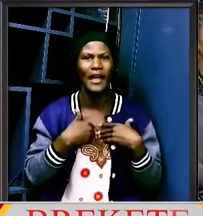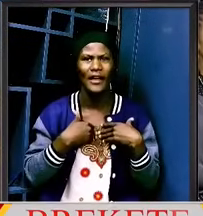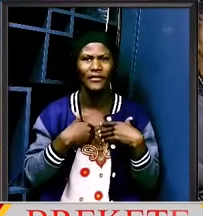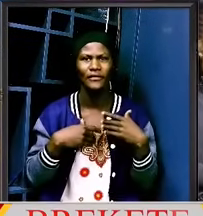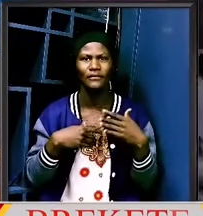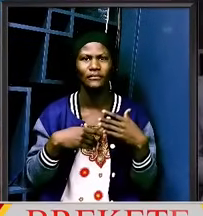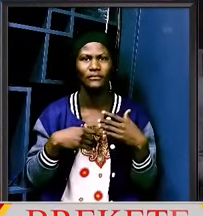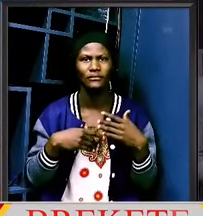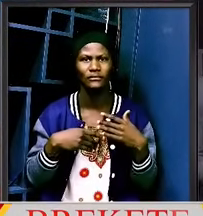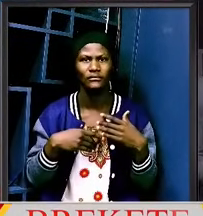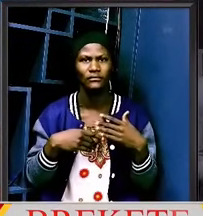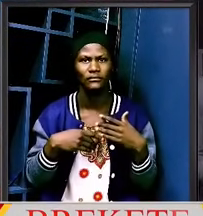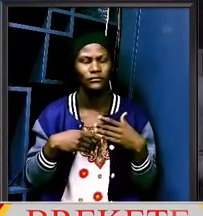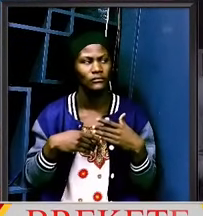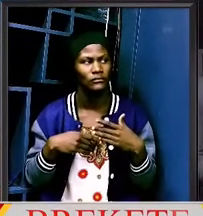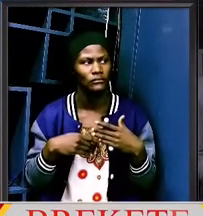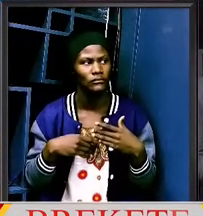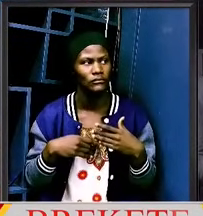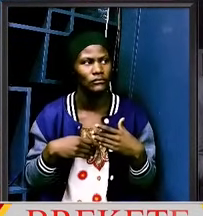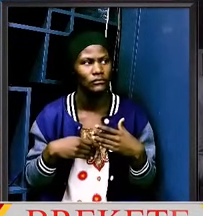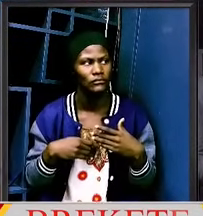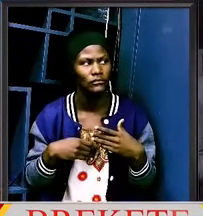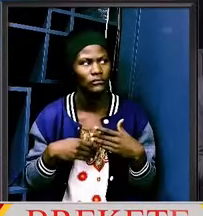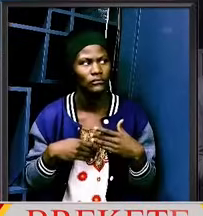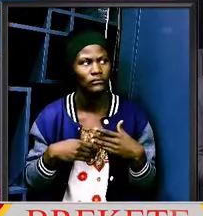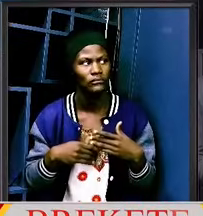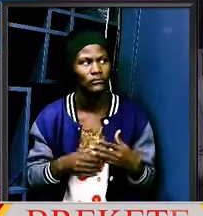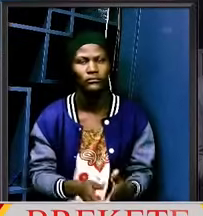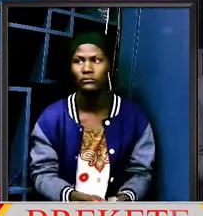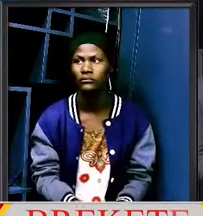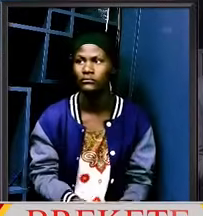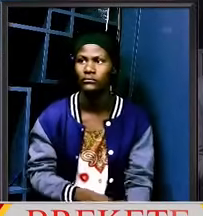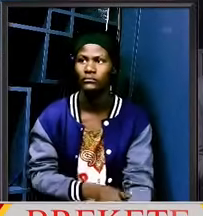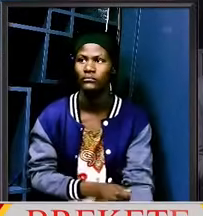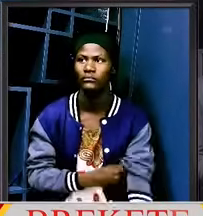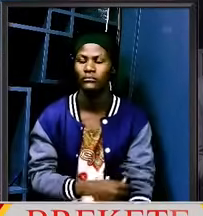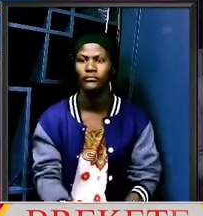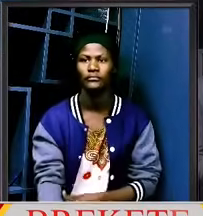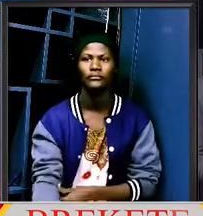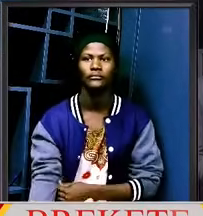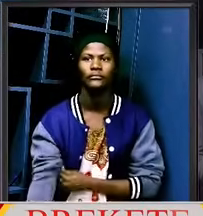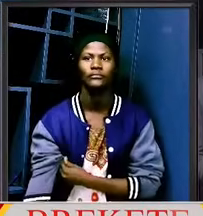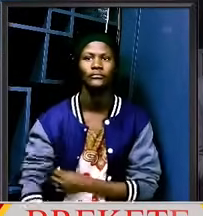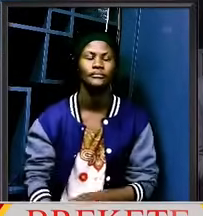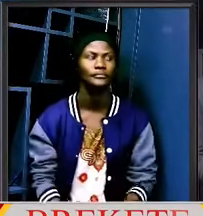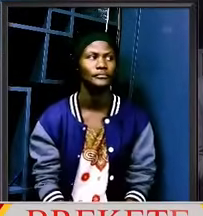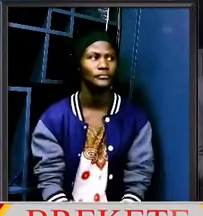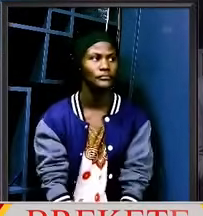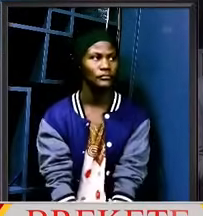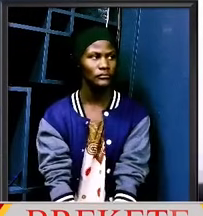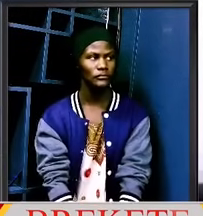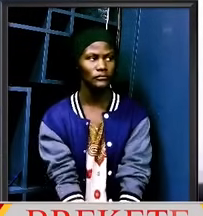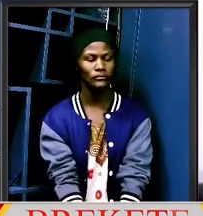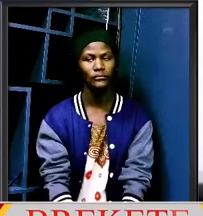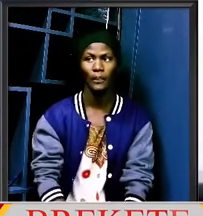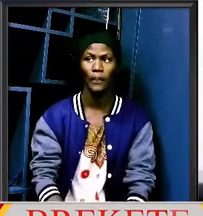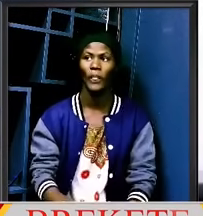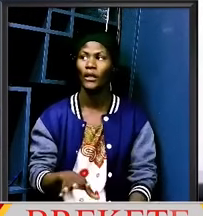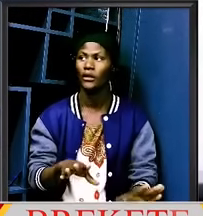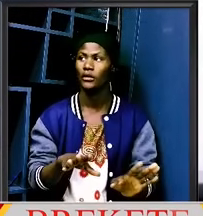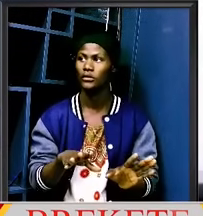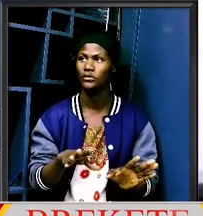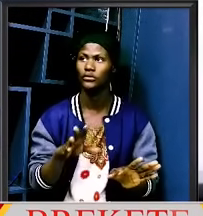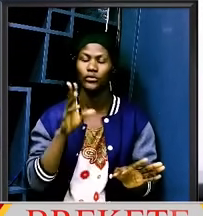No, see, he still get influence. Mm-hmm. But you know, go be like when the matter day for